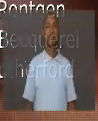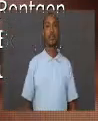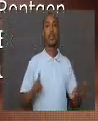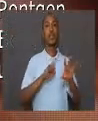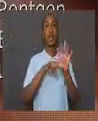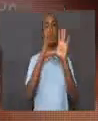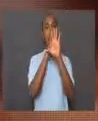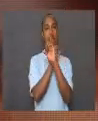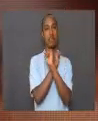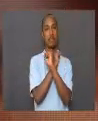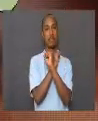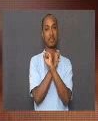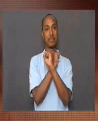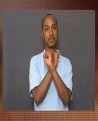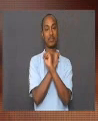Time's up.